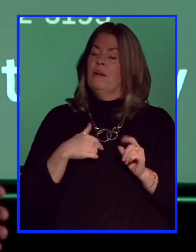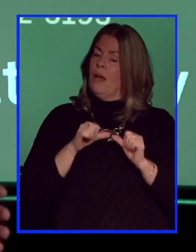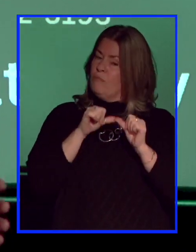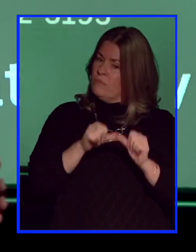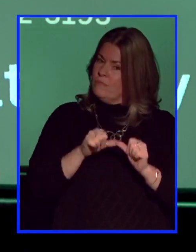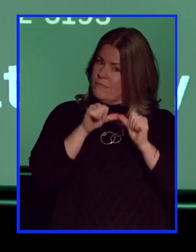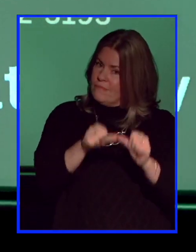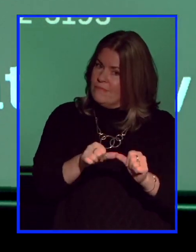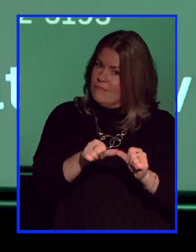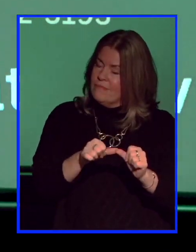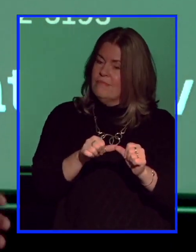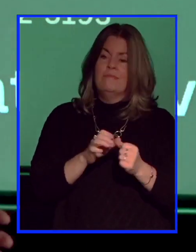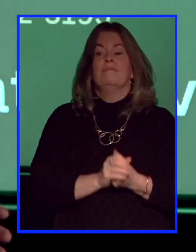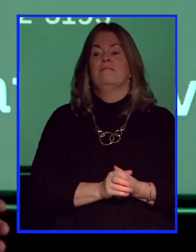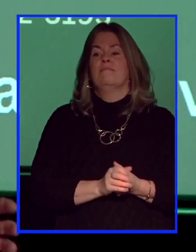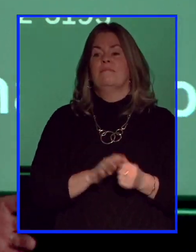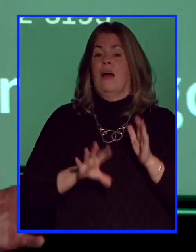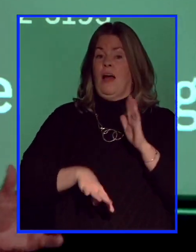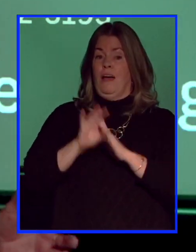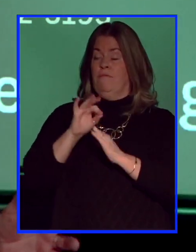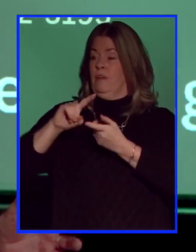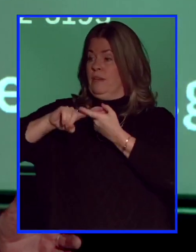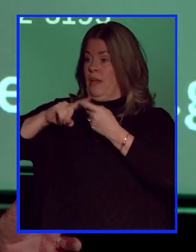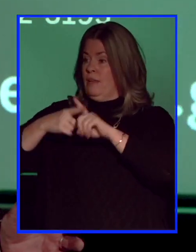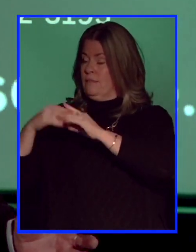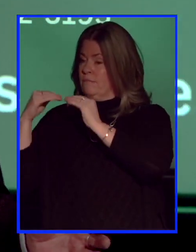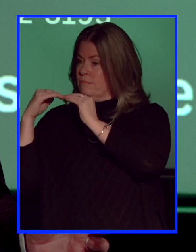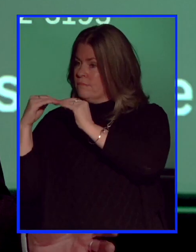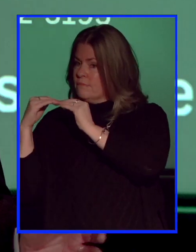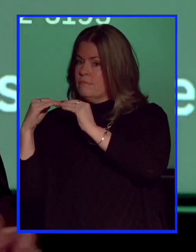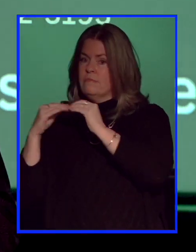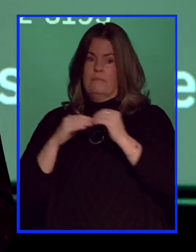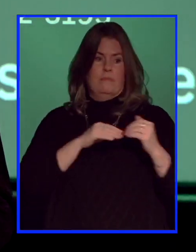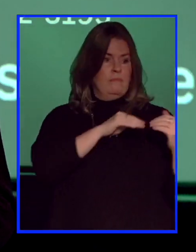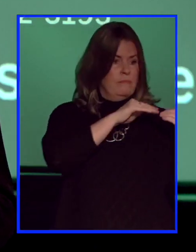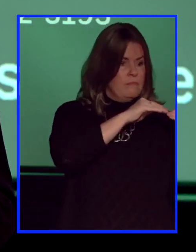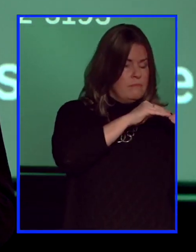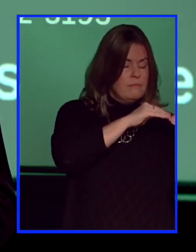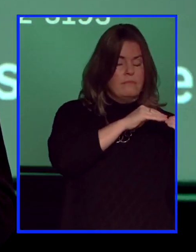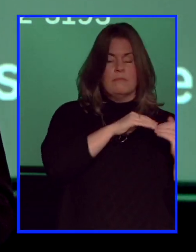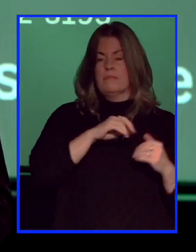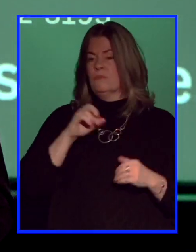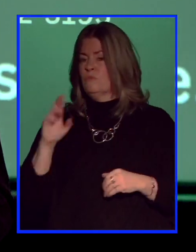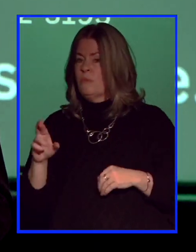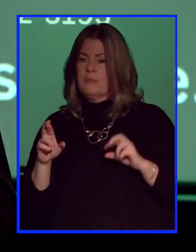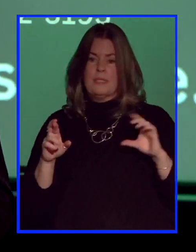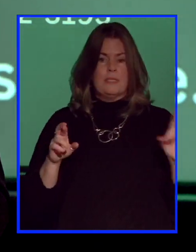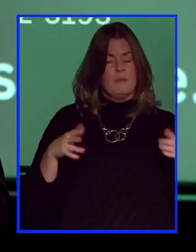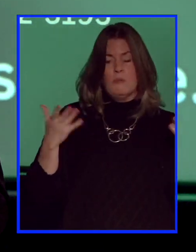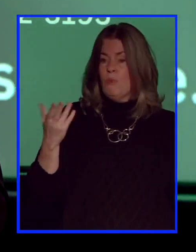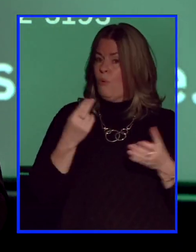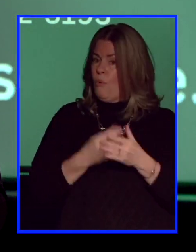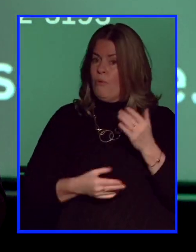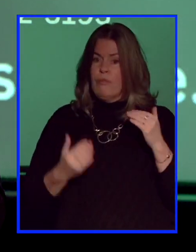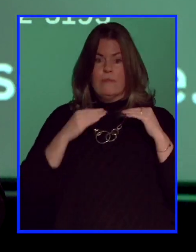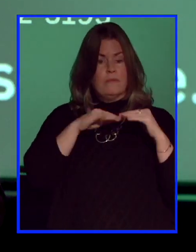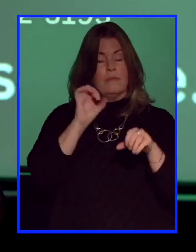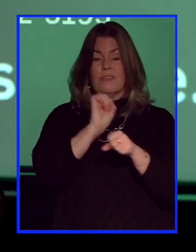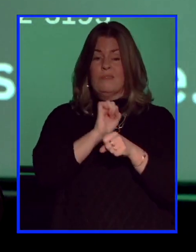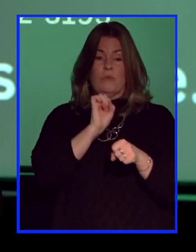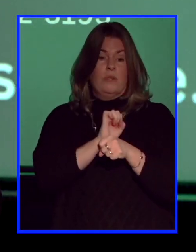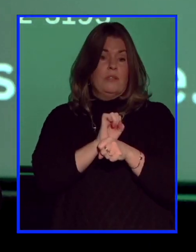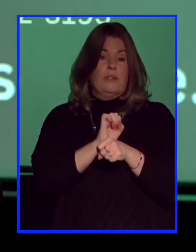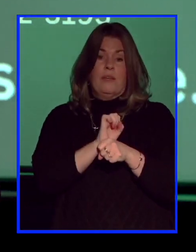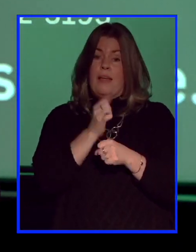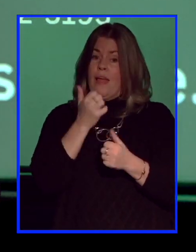persistent. I find allies who are similarly situated, and it'll be Republicans and Democrats to help their small states, and we'll do every single thing we